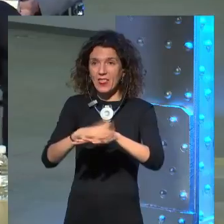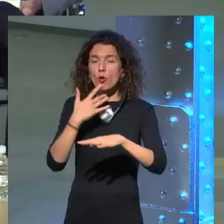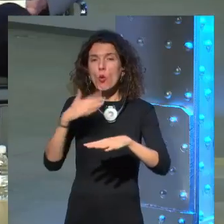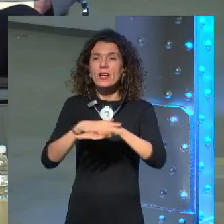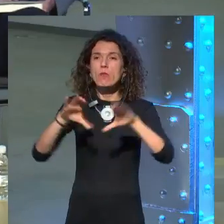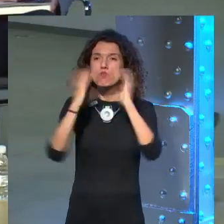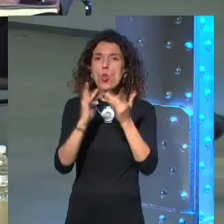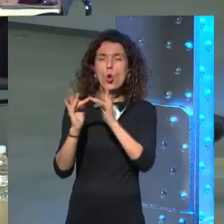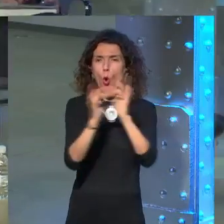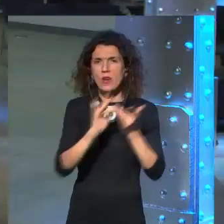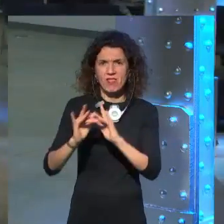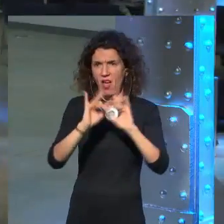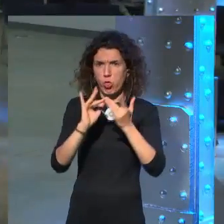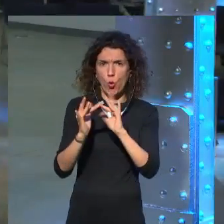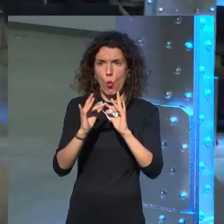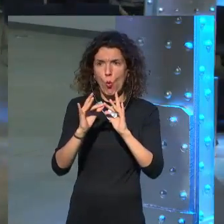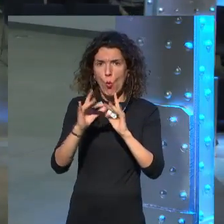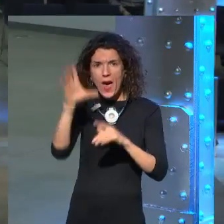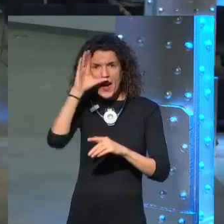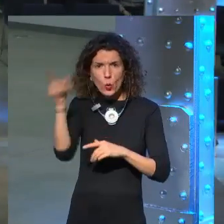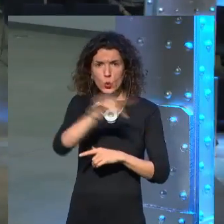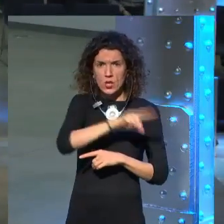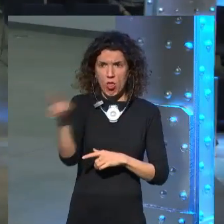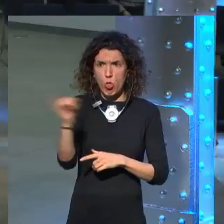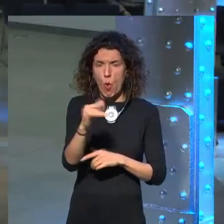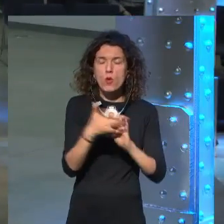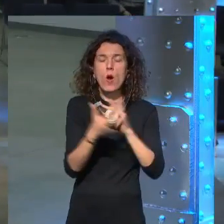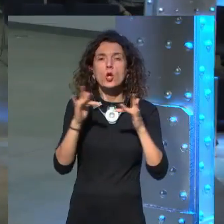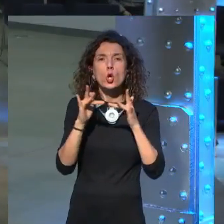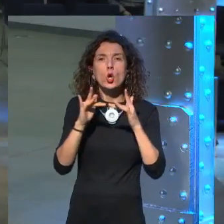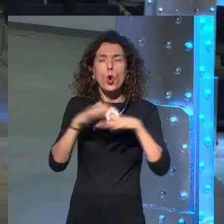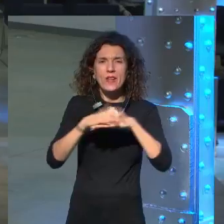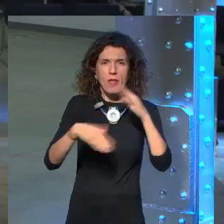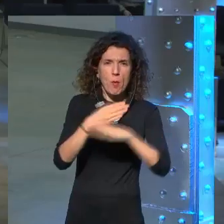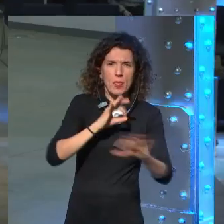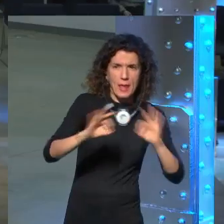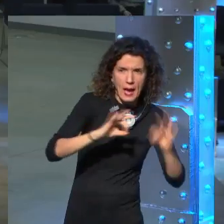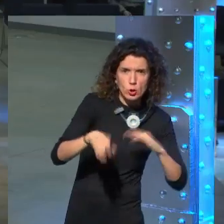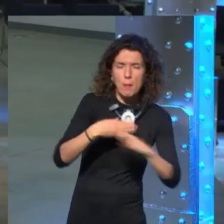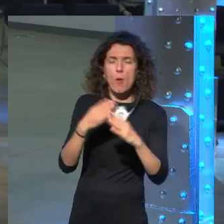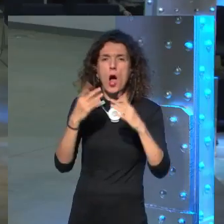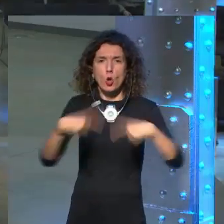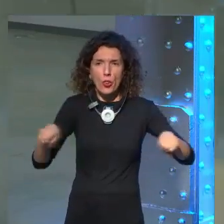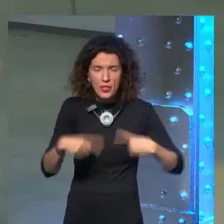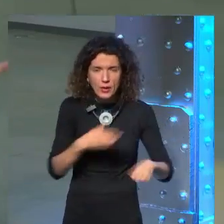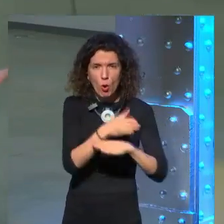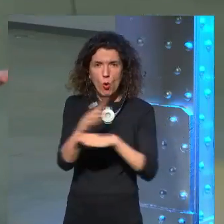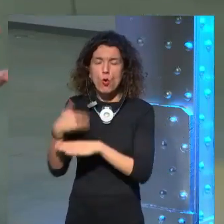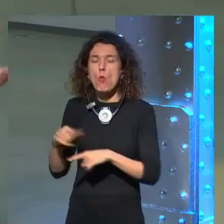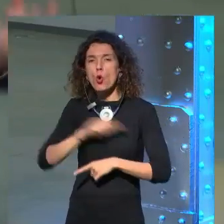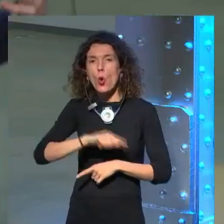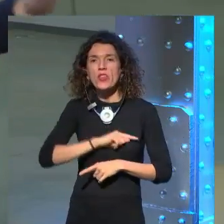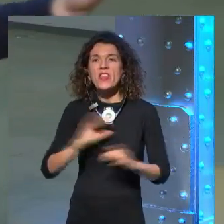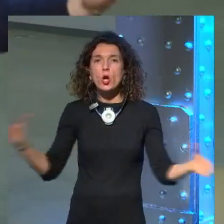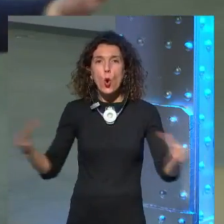listening to us, you're all sort of plugged in. When you go to the theatre or you go to a concert, there's a kind of collective consciousness which starts